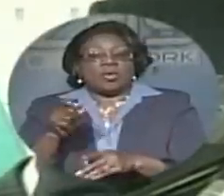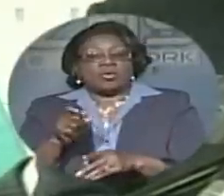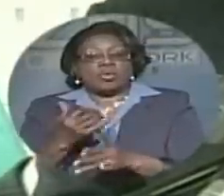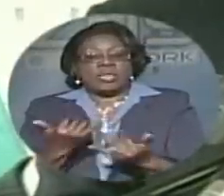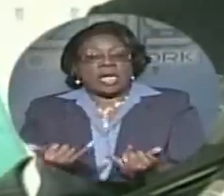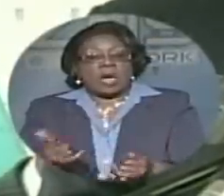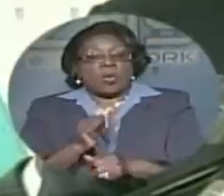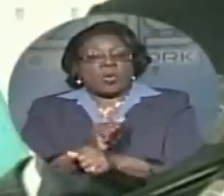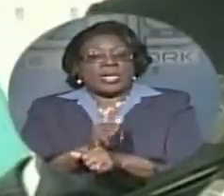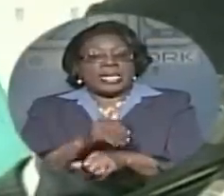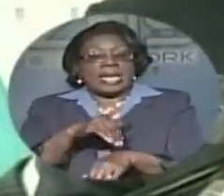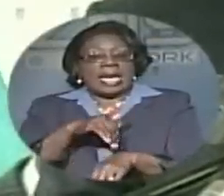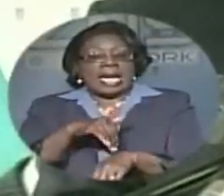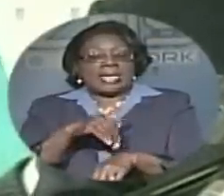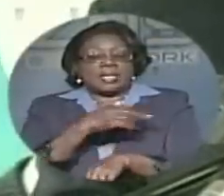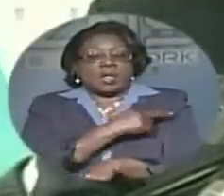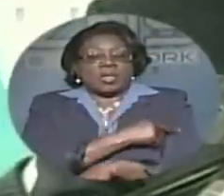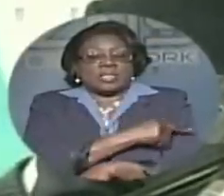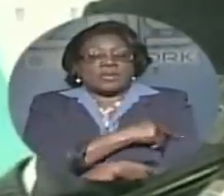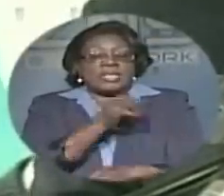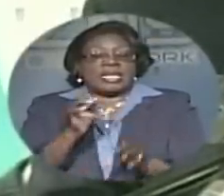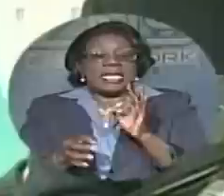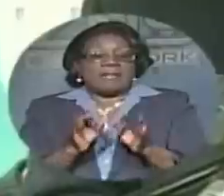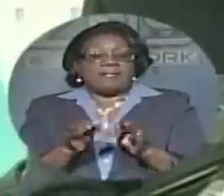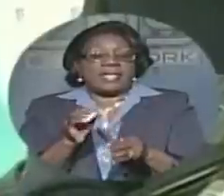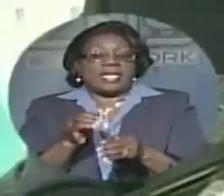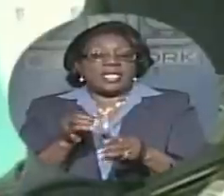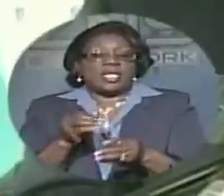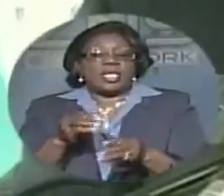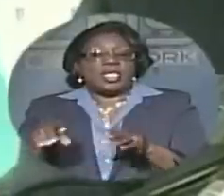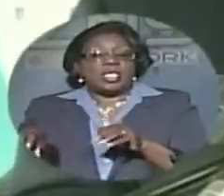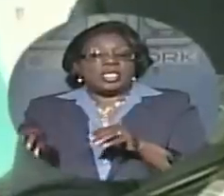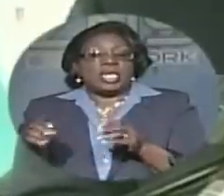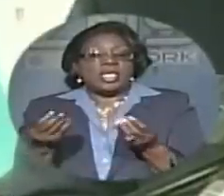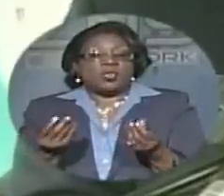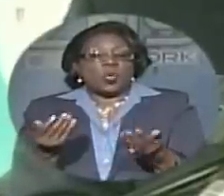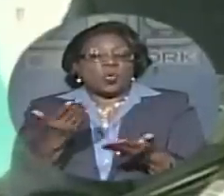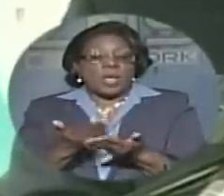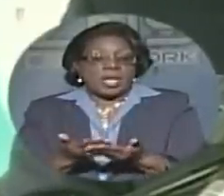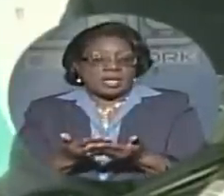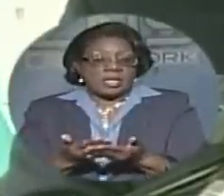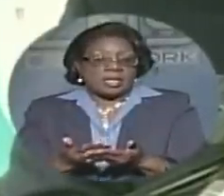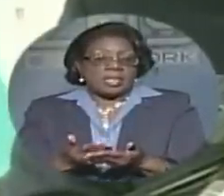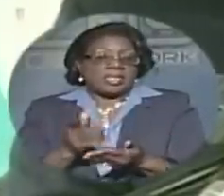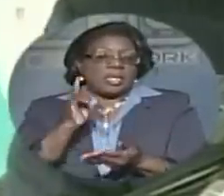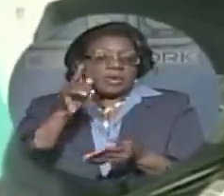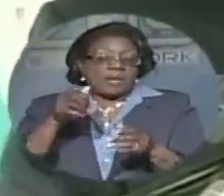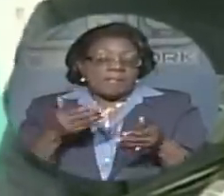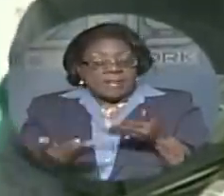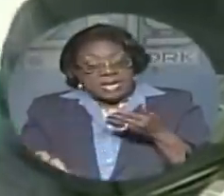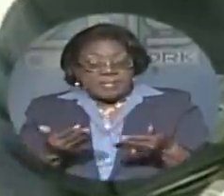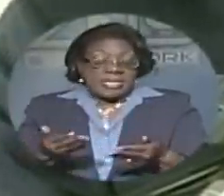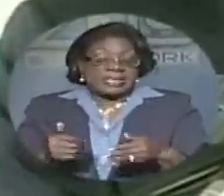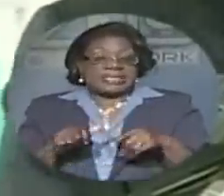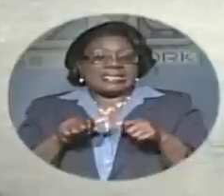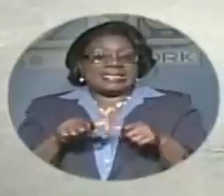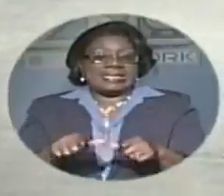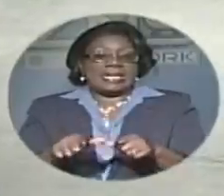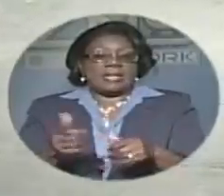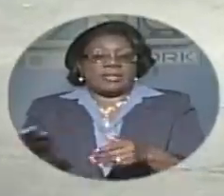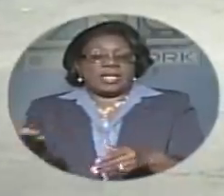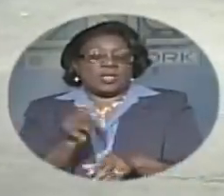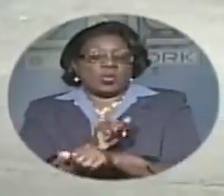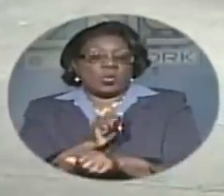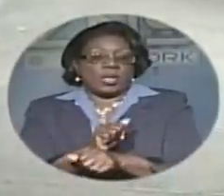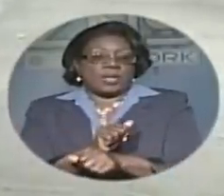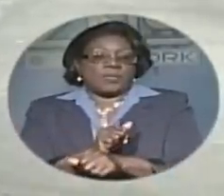Memorial Hospital, if they do well, are likely to be permanently engaged at the place in the future. The nation's chief says